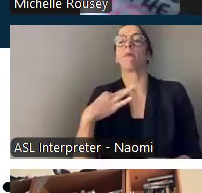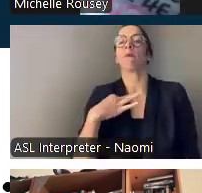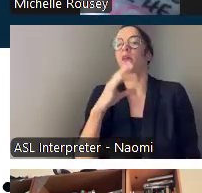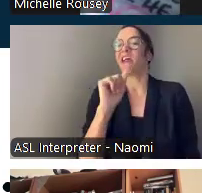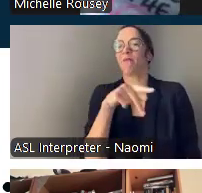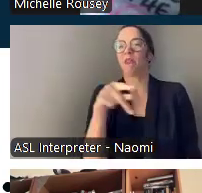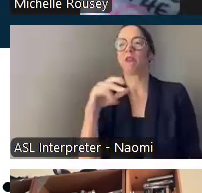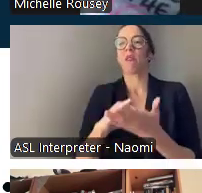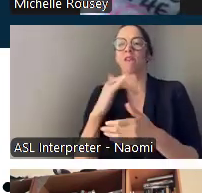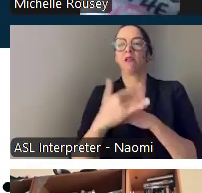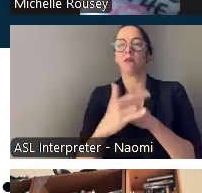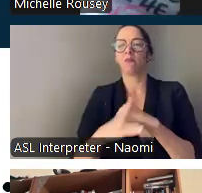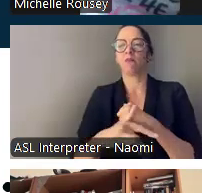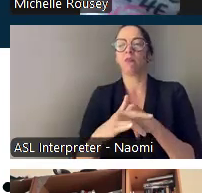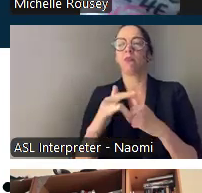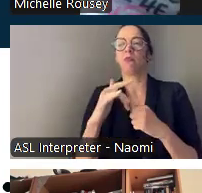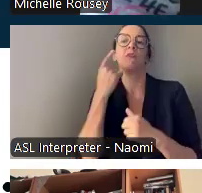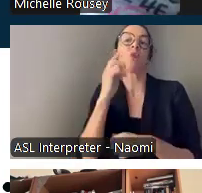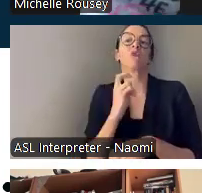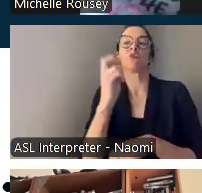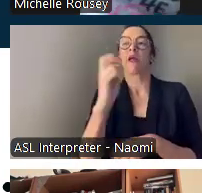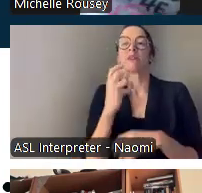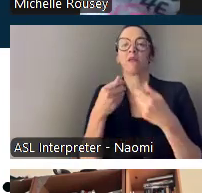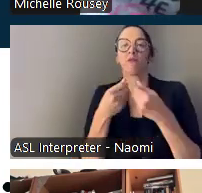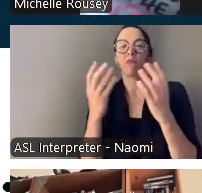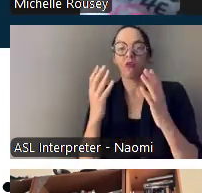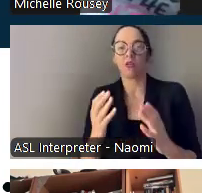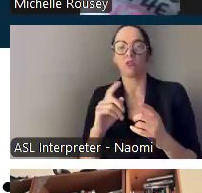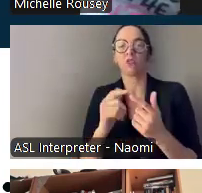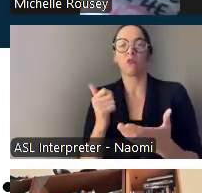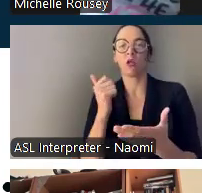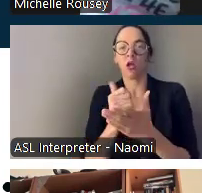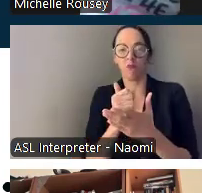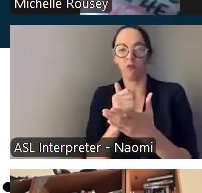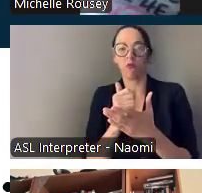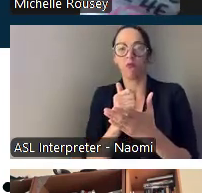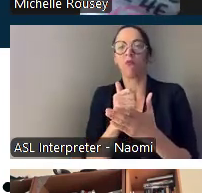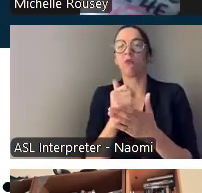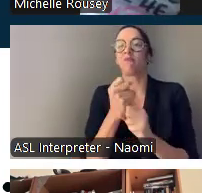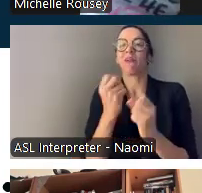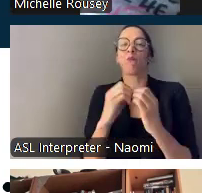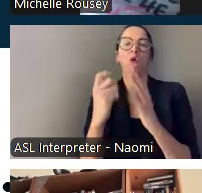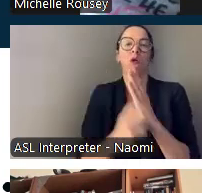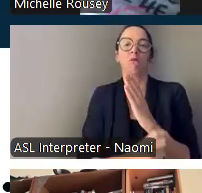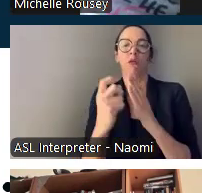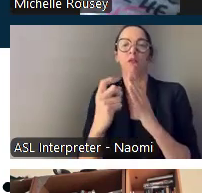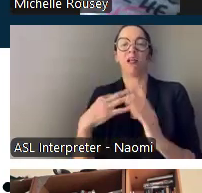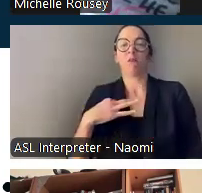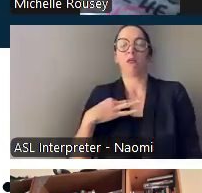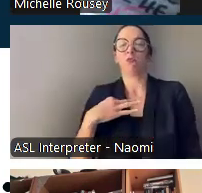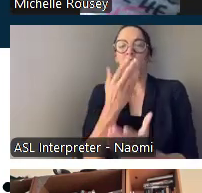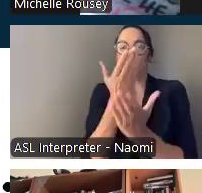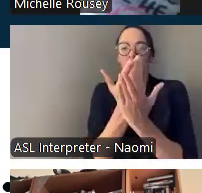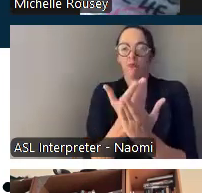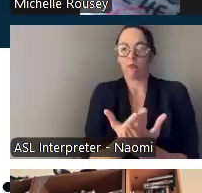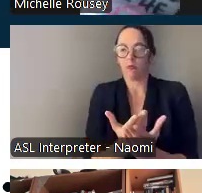automate eligibility verification and enrollment for people receiving reduced fares, making it significantly easier for